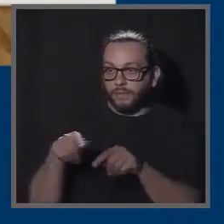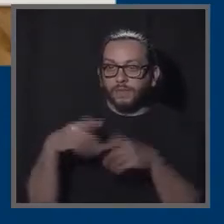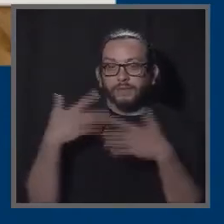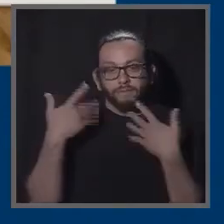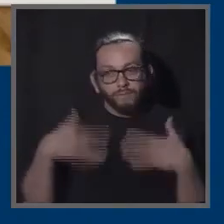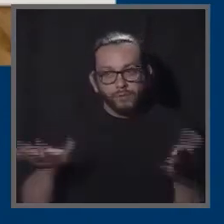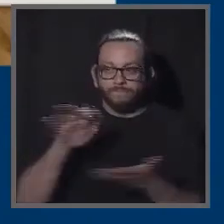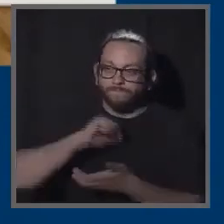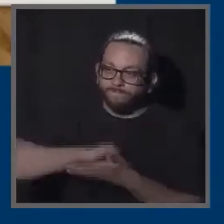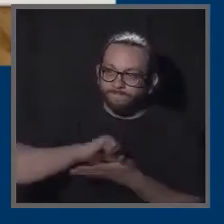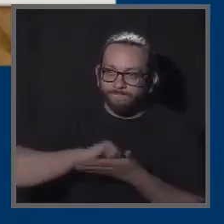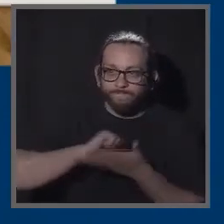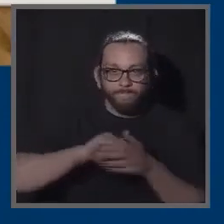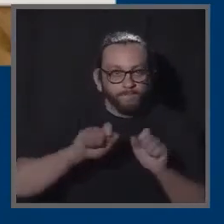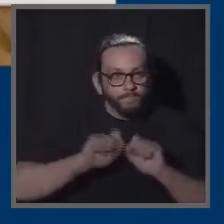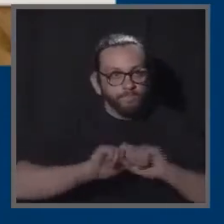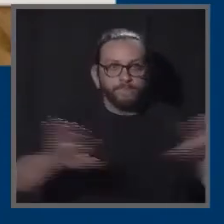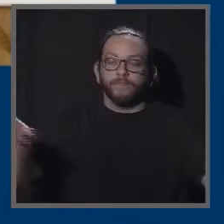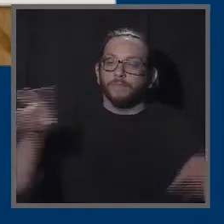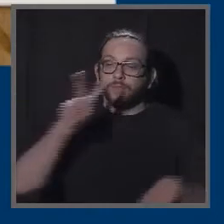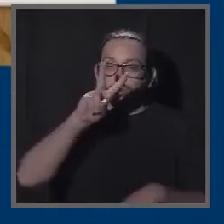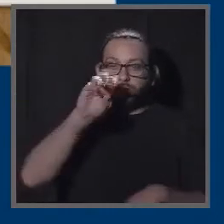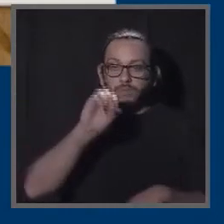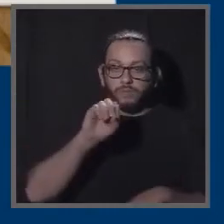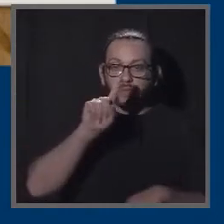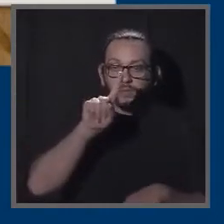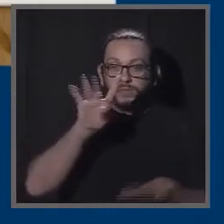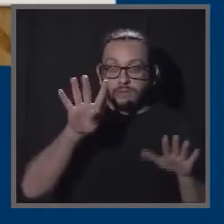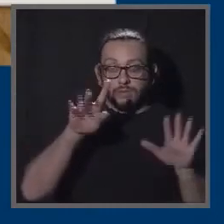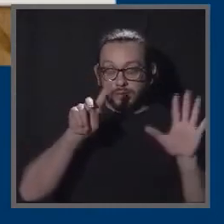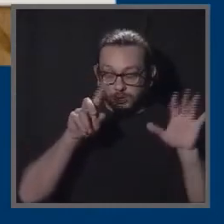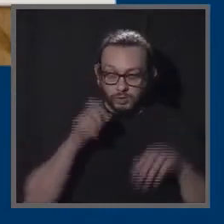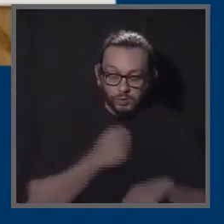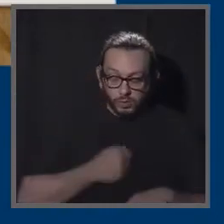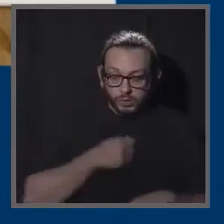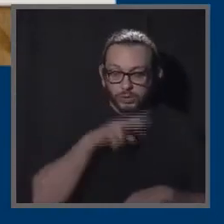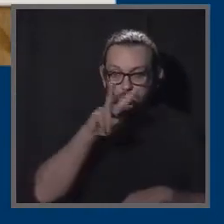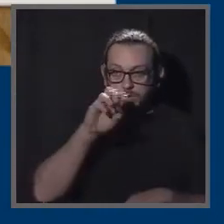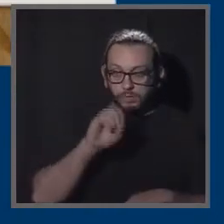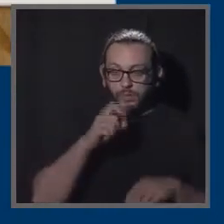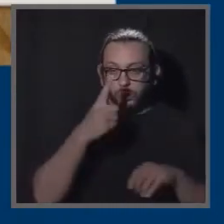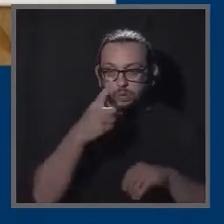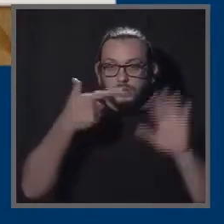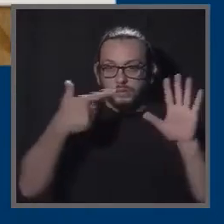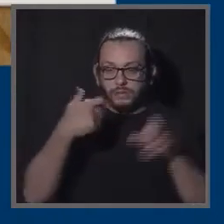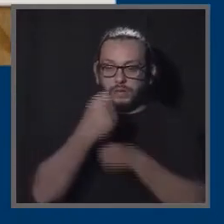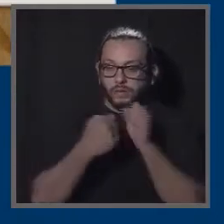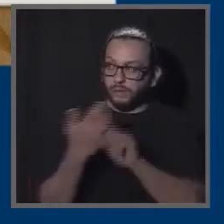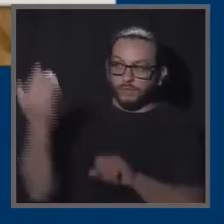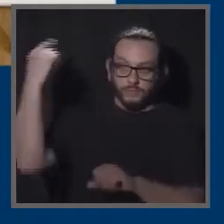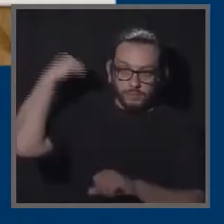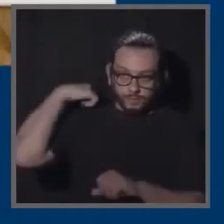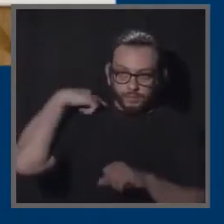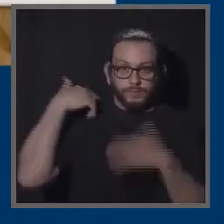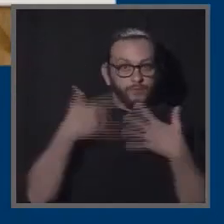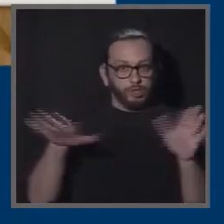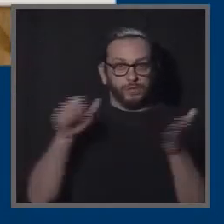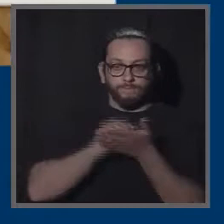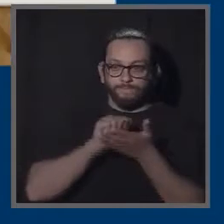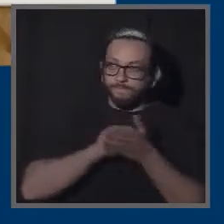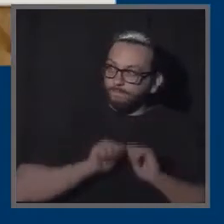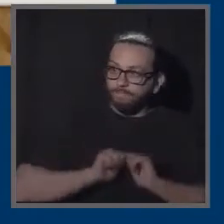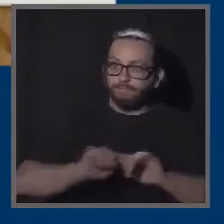to say three things. Firstly, that if we want to understand